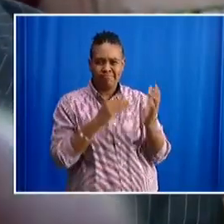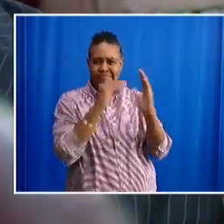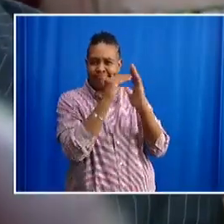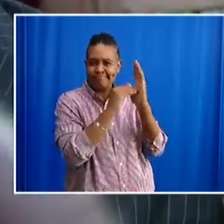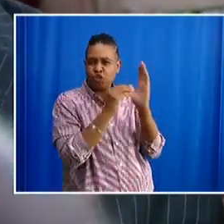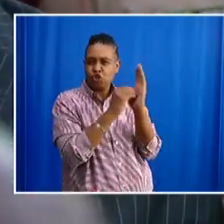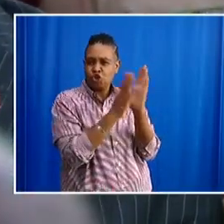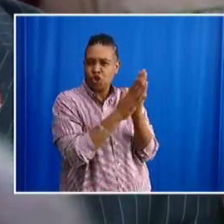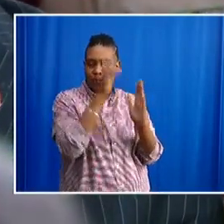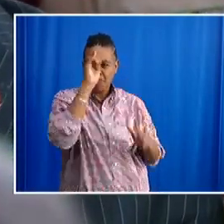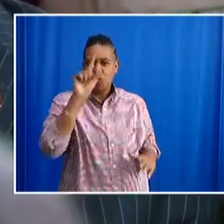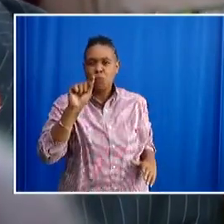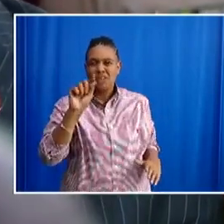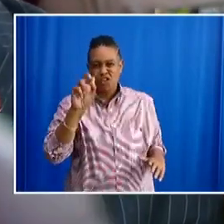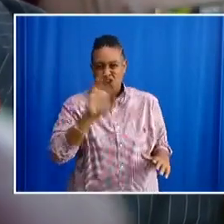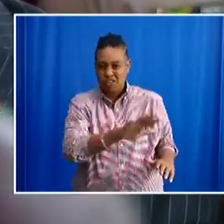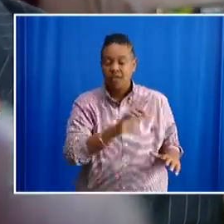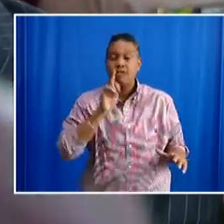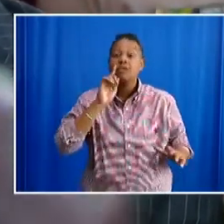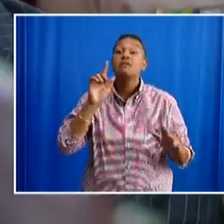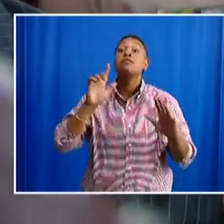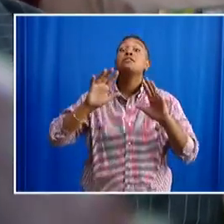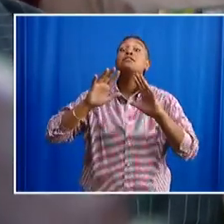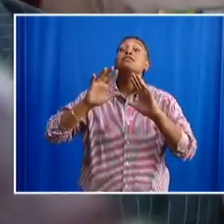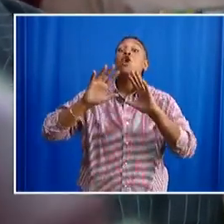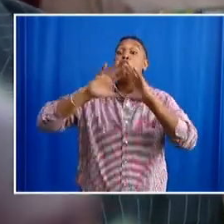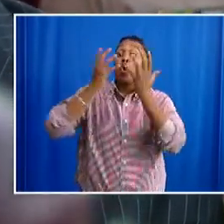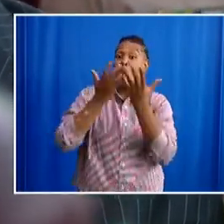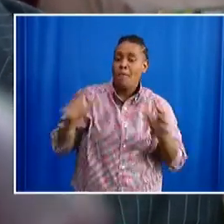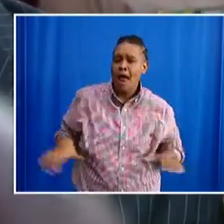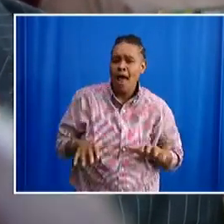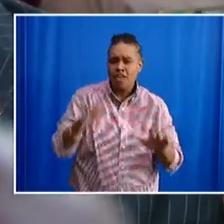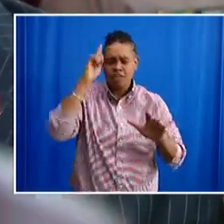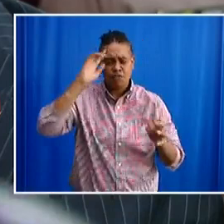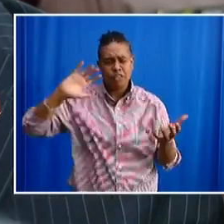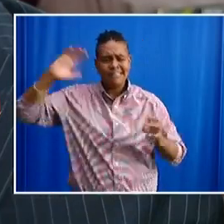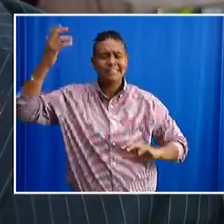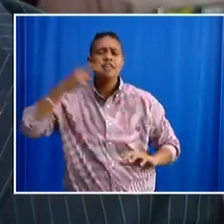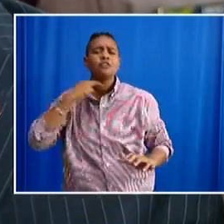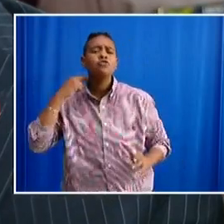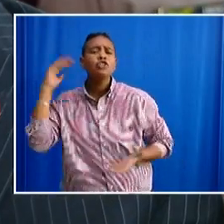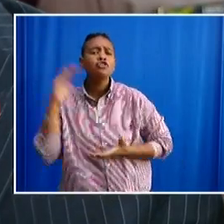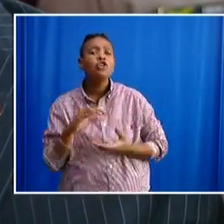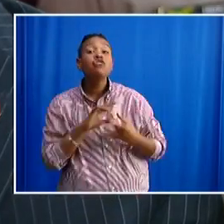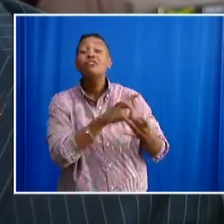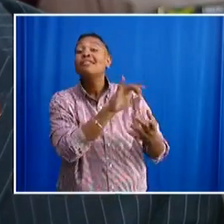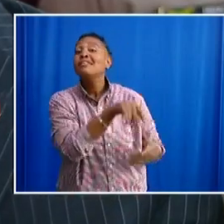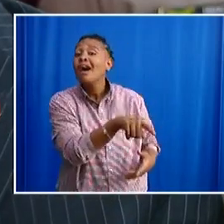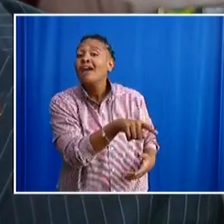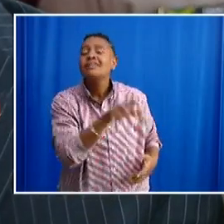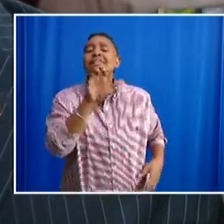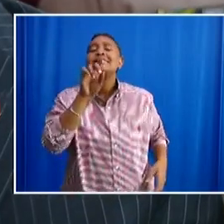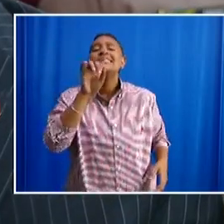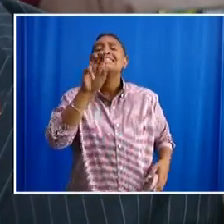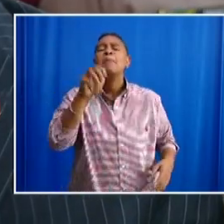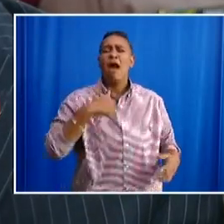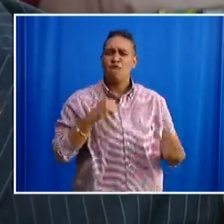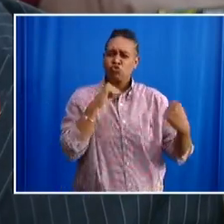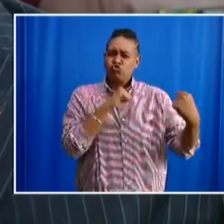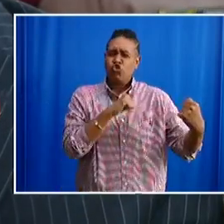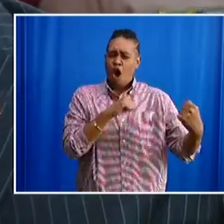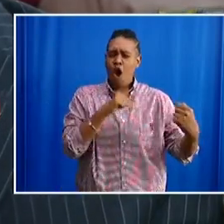a blueprint for global actions in disaster risk reduction. In this regard, CDEMA has a